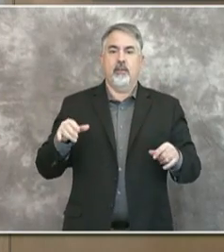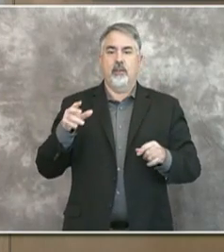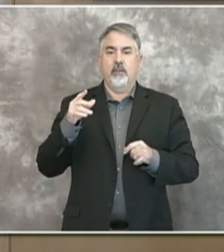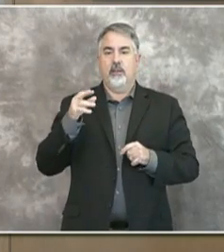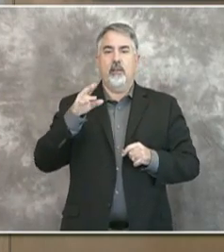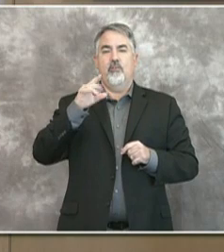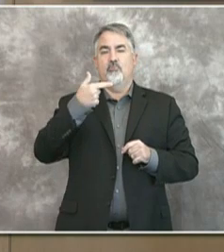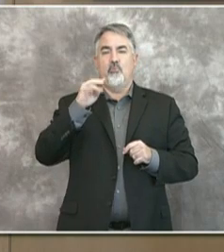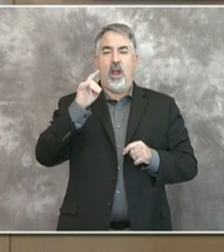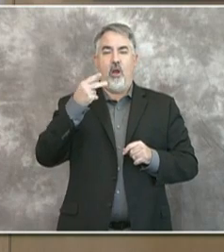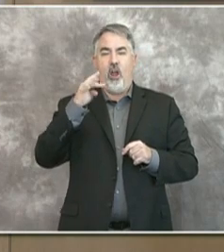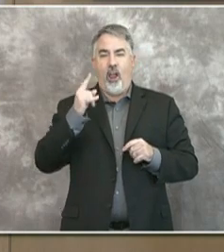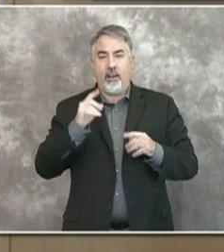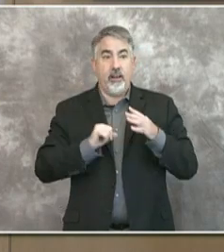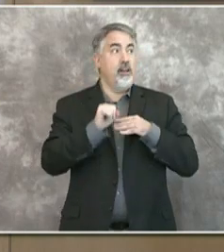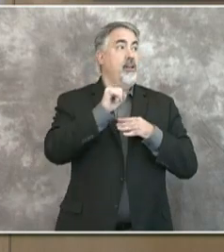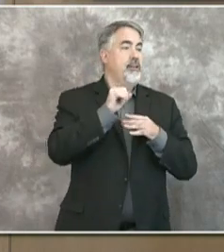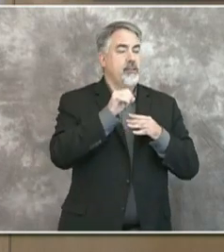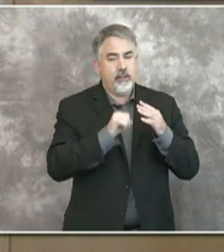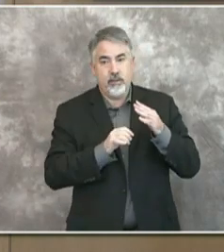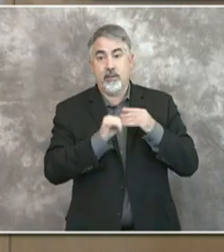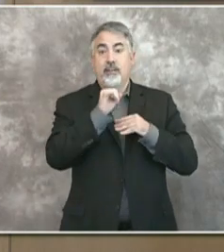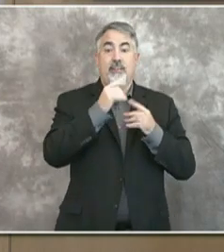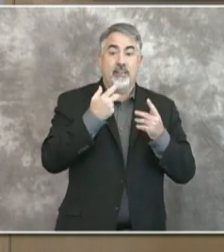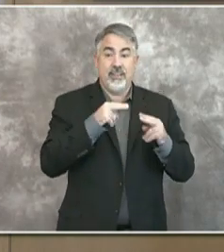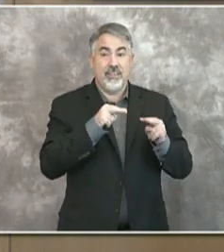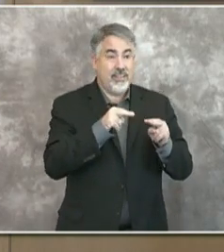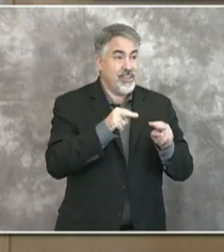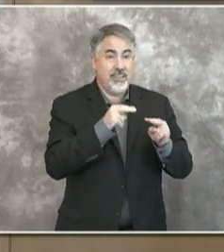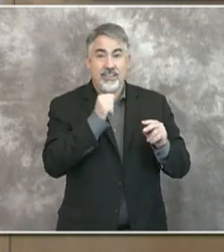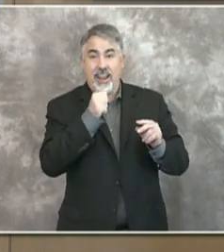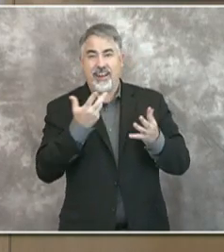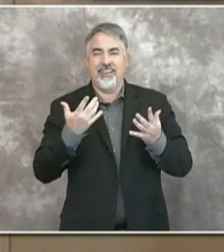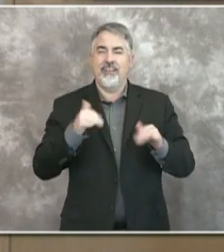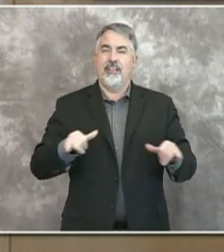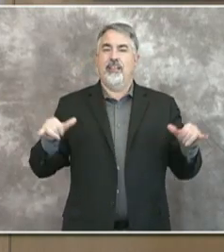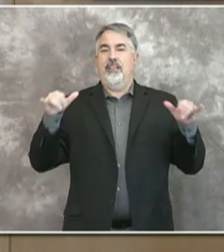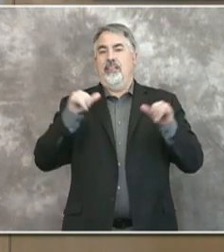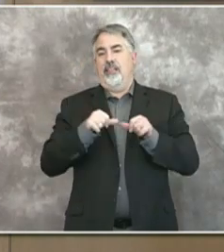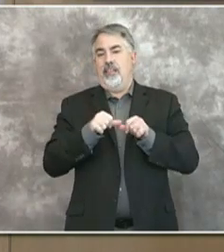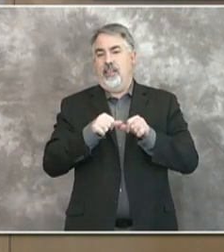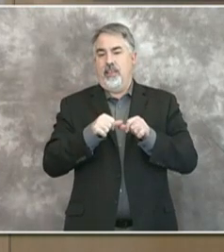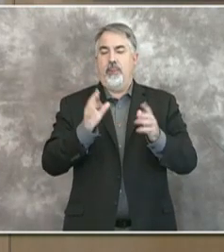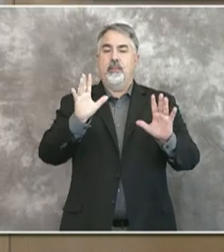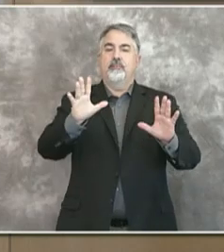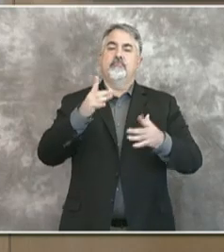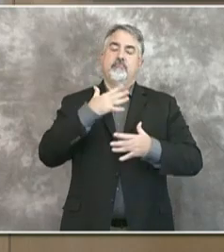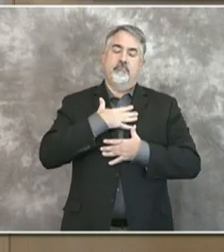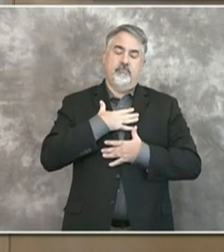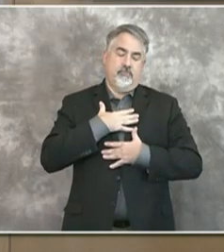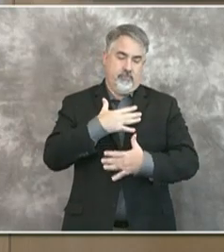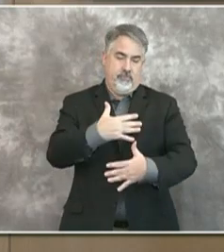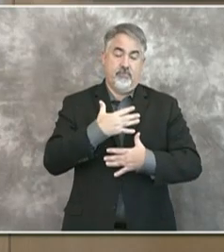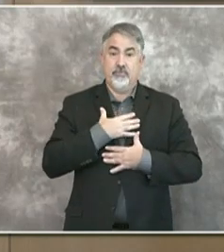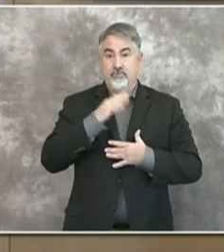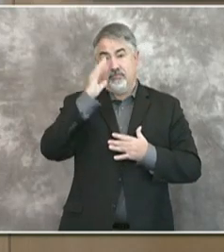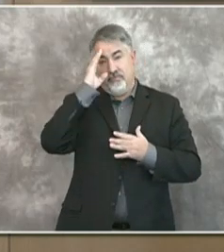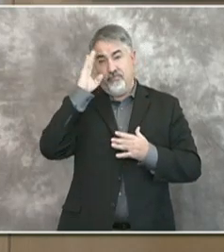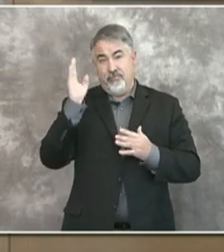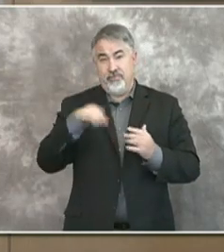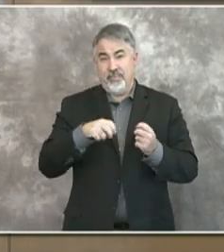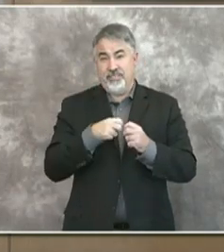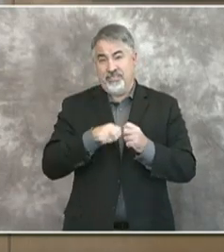like the day before. But I'd like us all to take a deep breath and pull back a little and take a broader